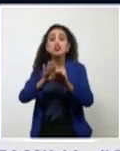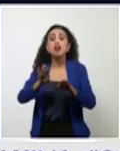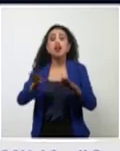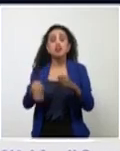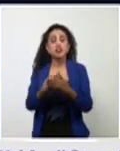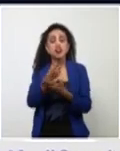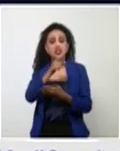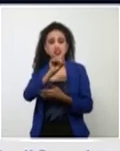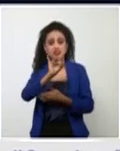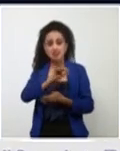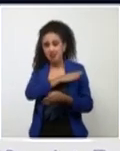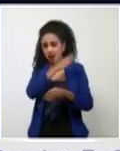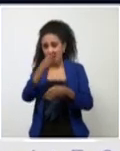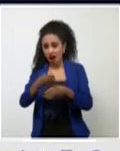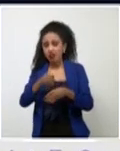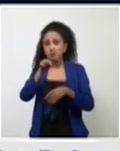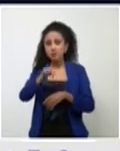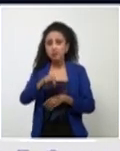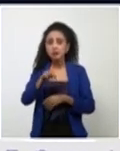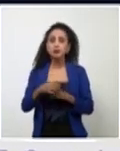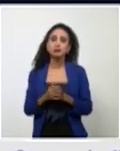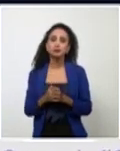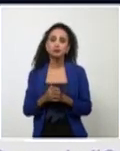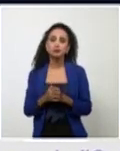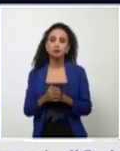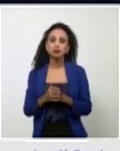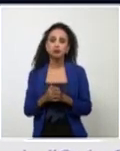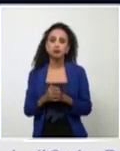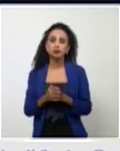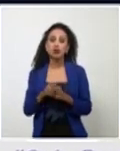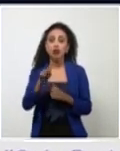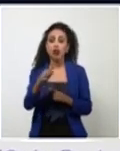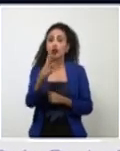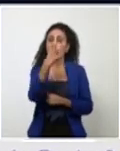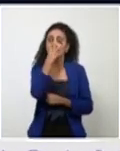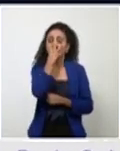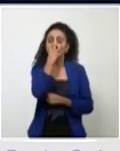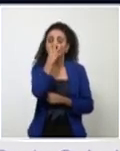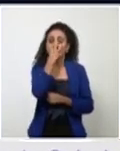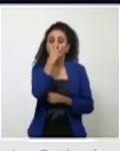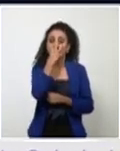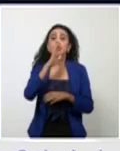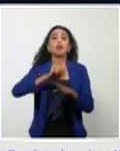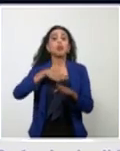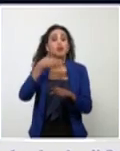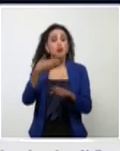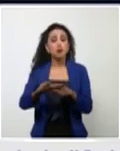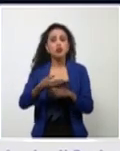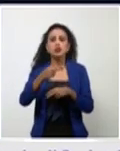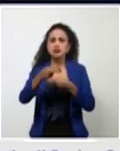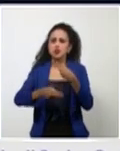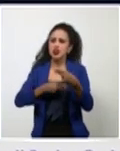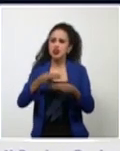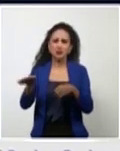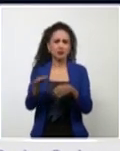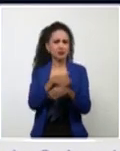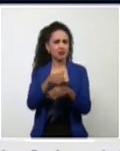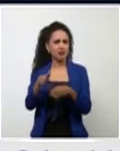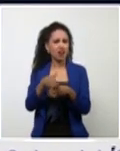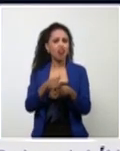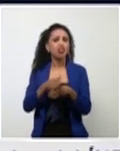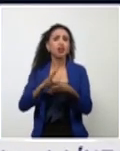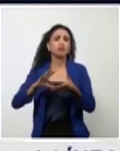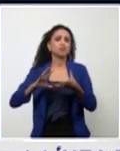to keep her in mechanical ventilation. She made a group of complications,